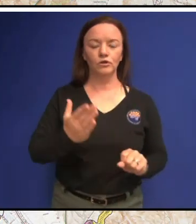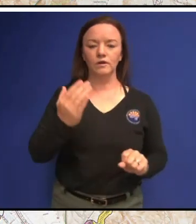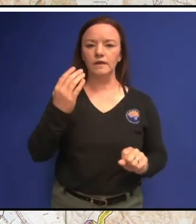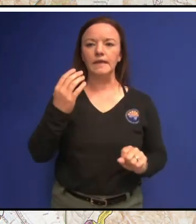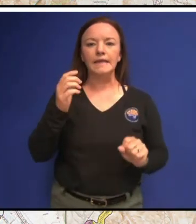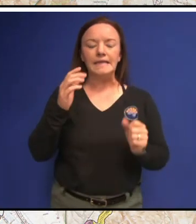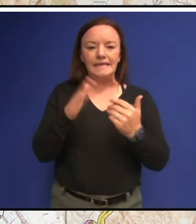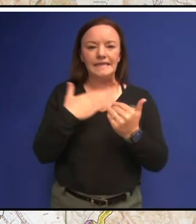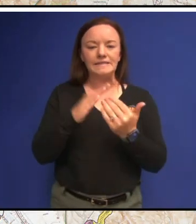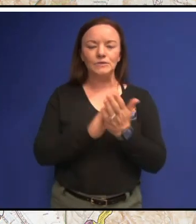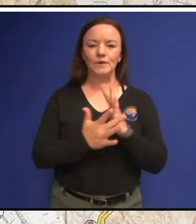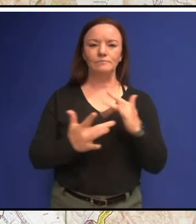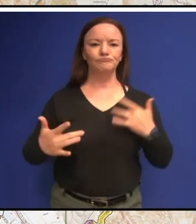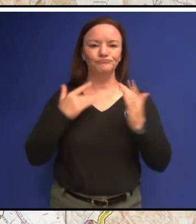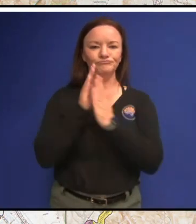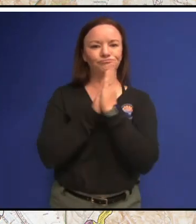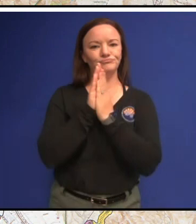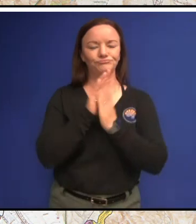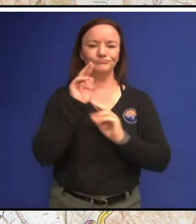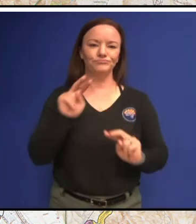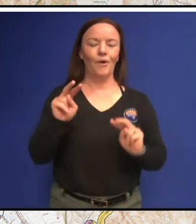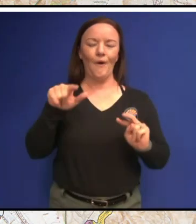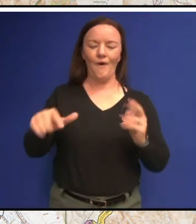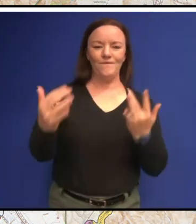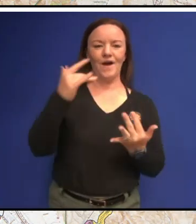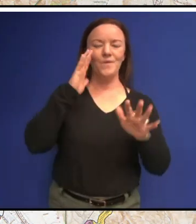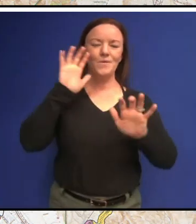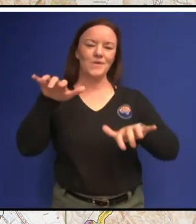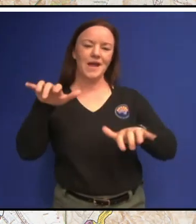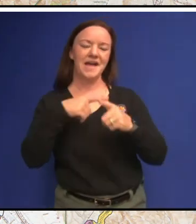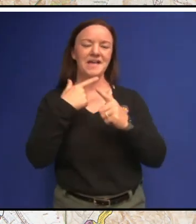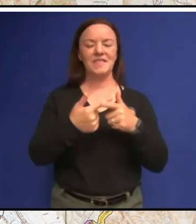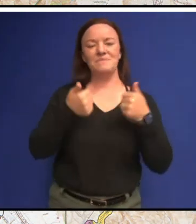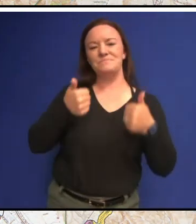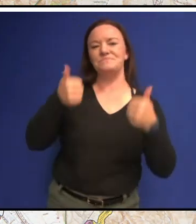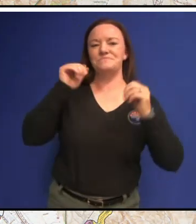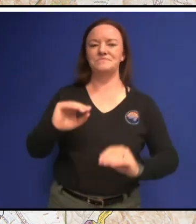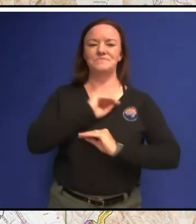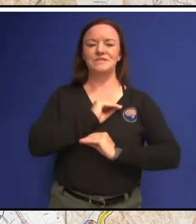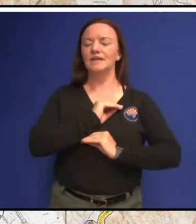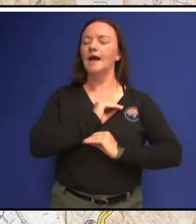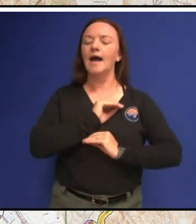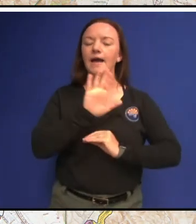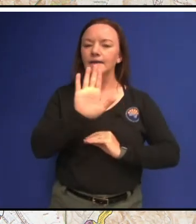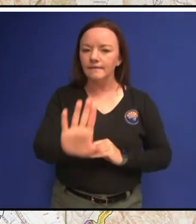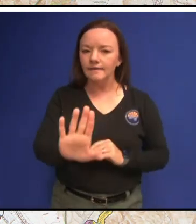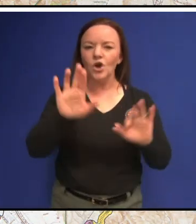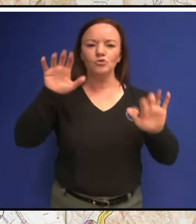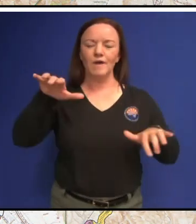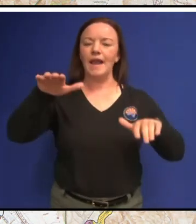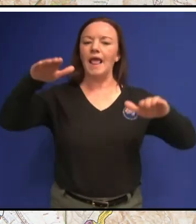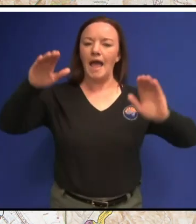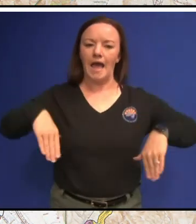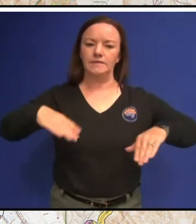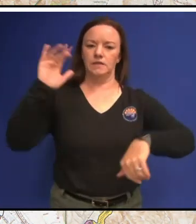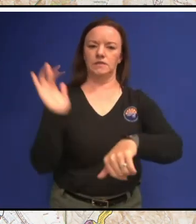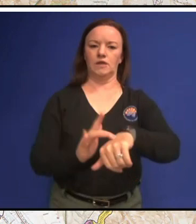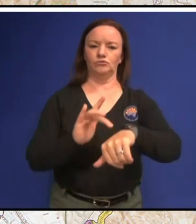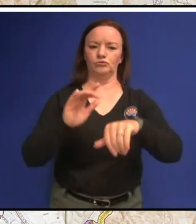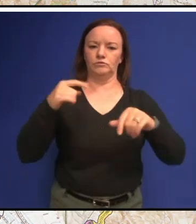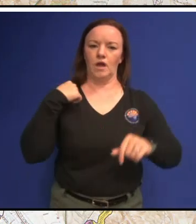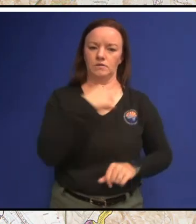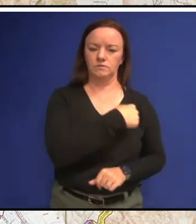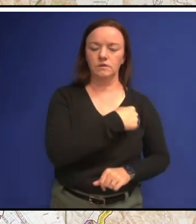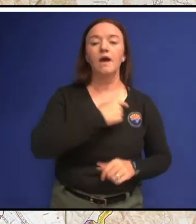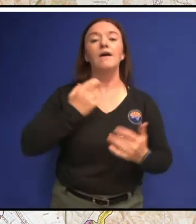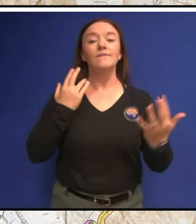excited about that and talk about, we're going to get rain. Rain's not here yet. Fire is here right now. And the fire